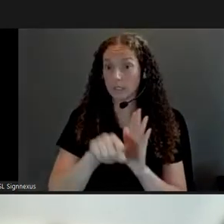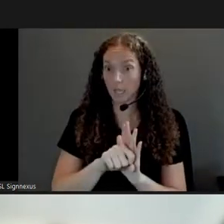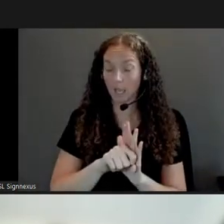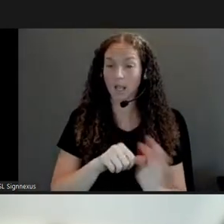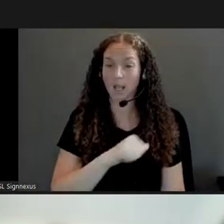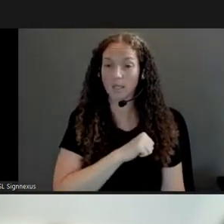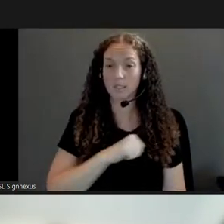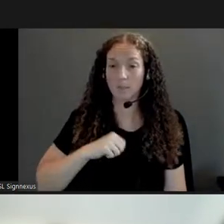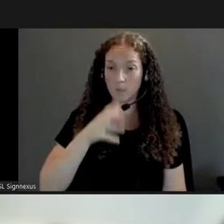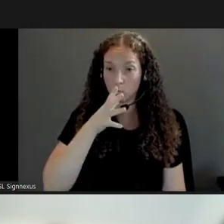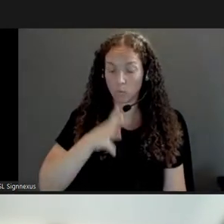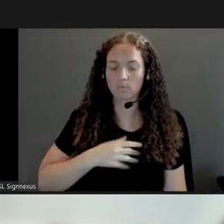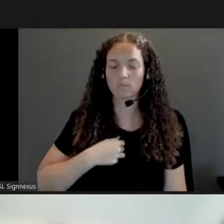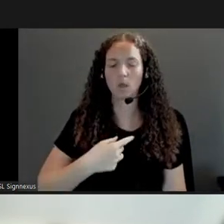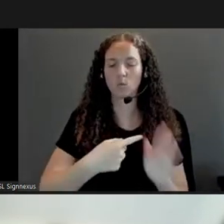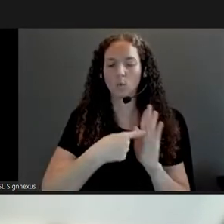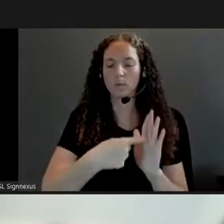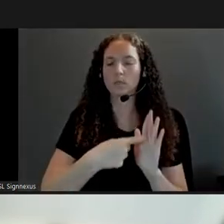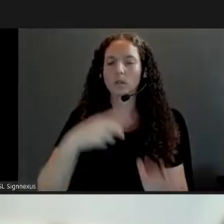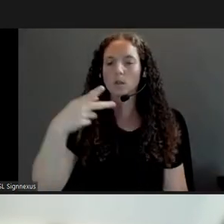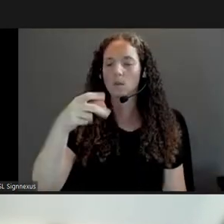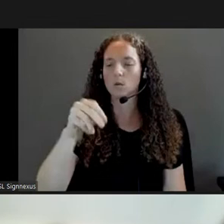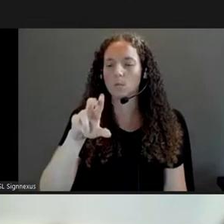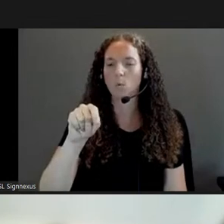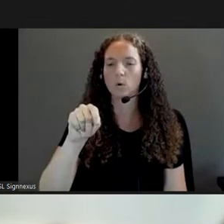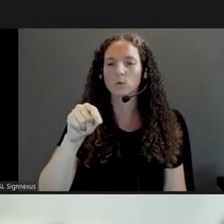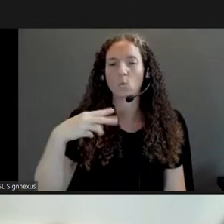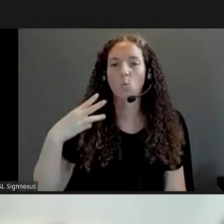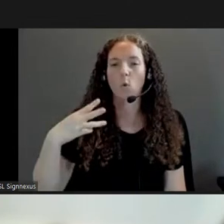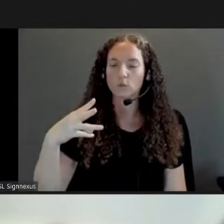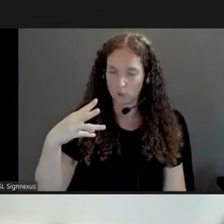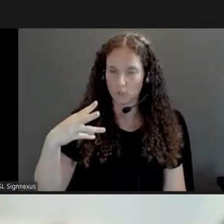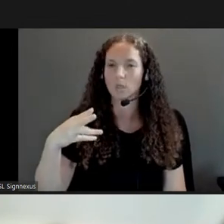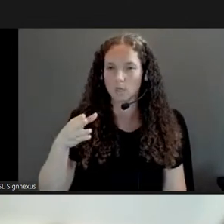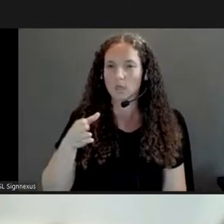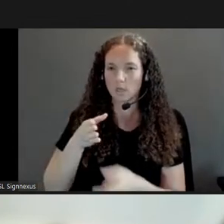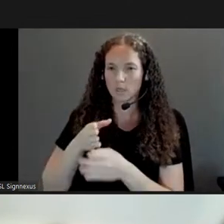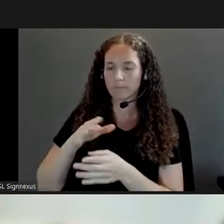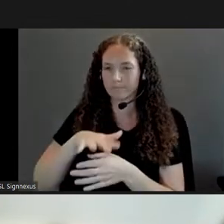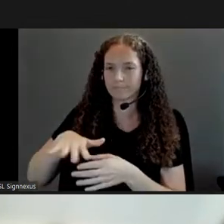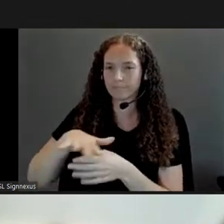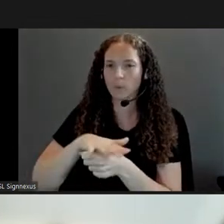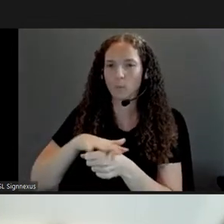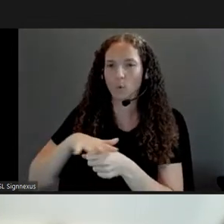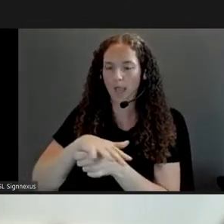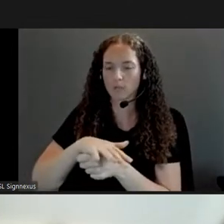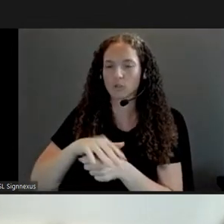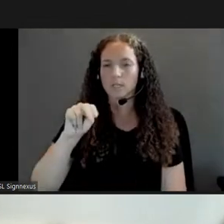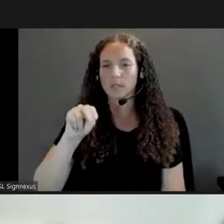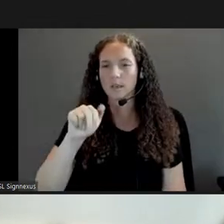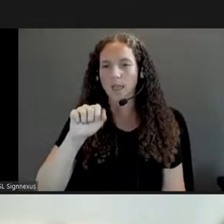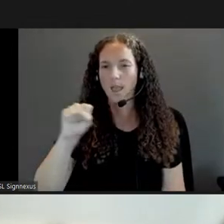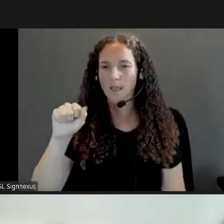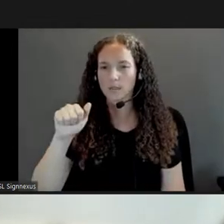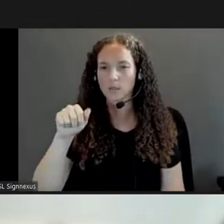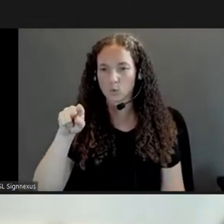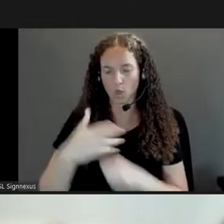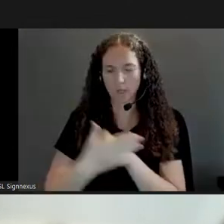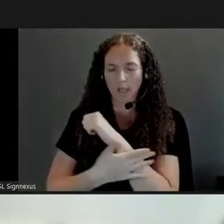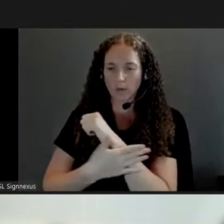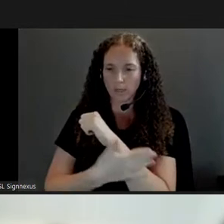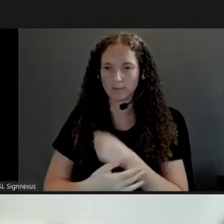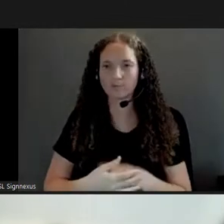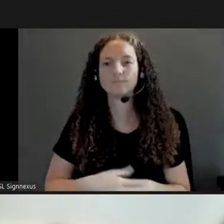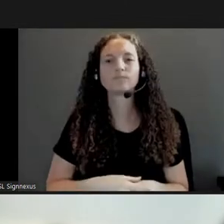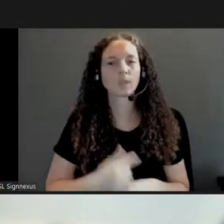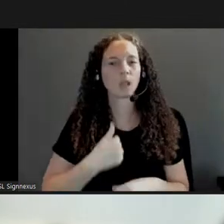Port Washington branch in Nassau County. After the July 13th meeting that reached full capacity, I wanna thank the MTA